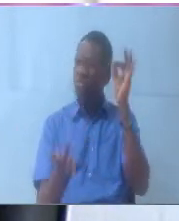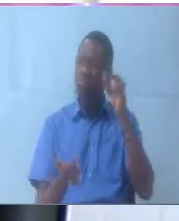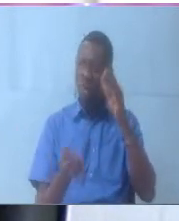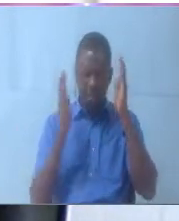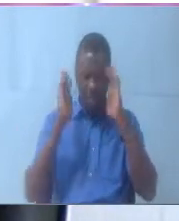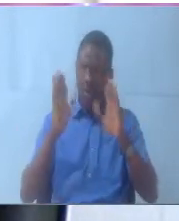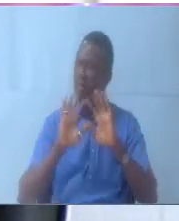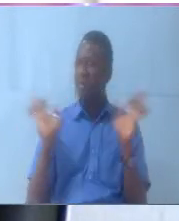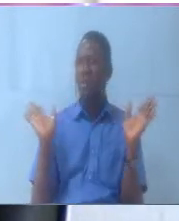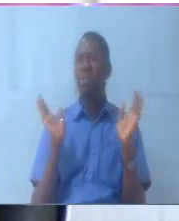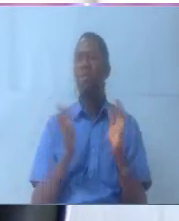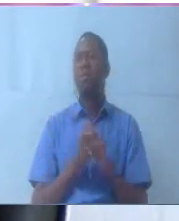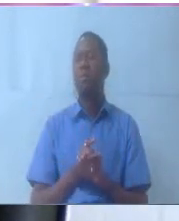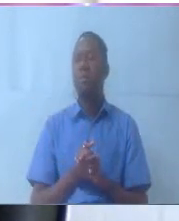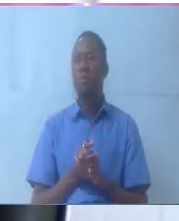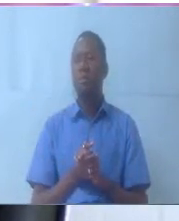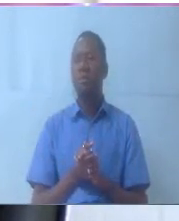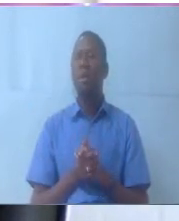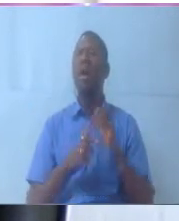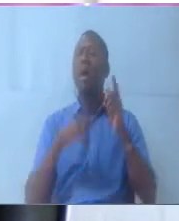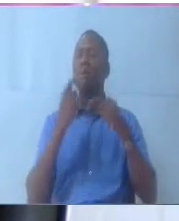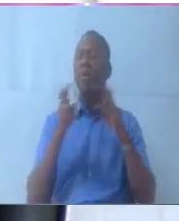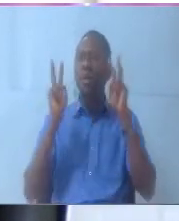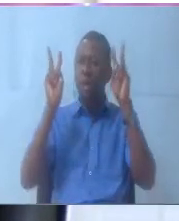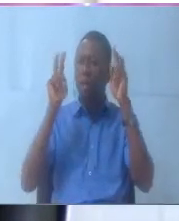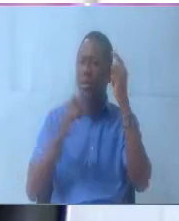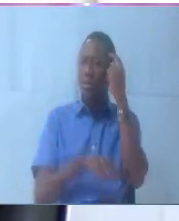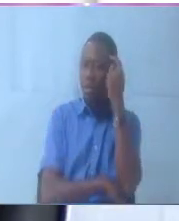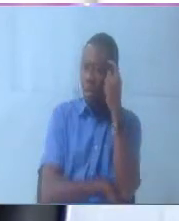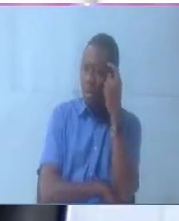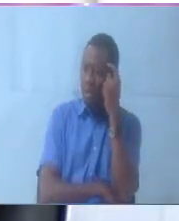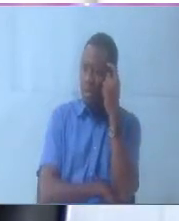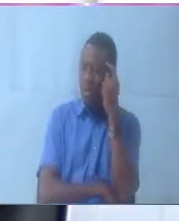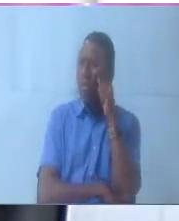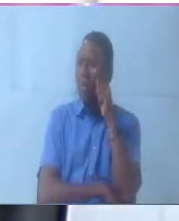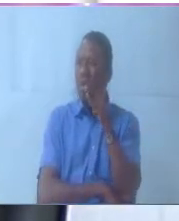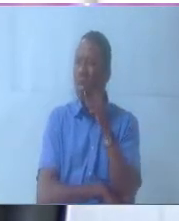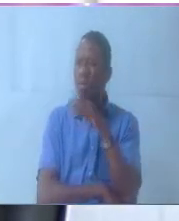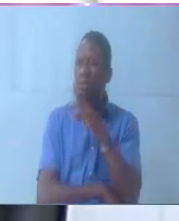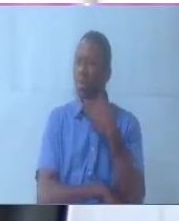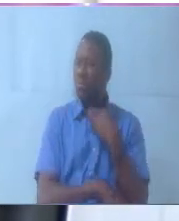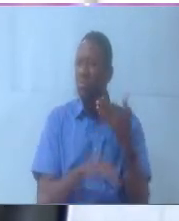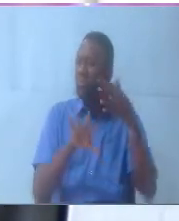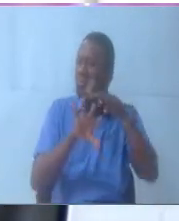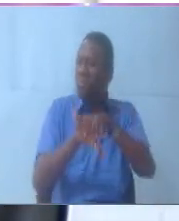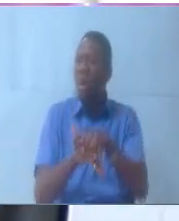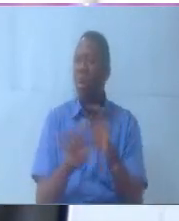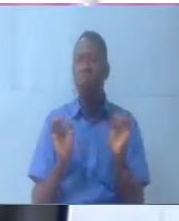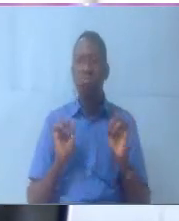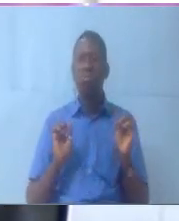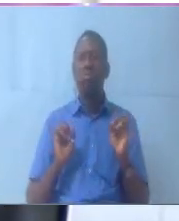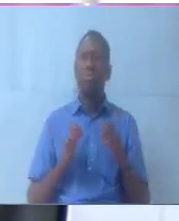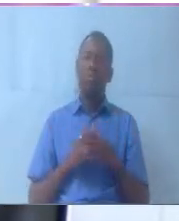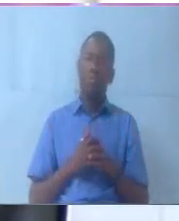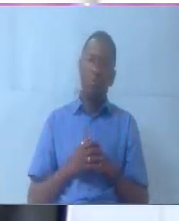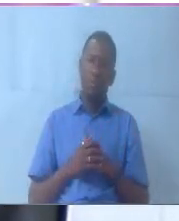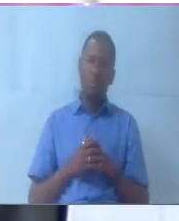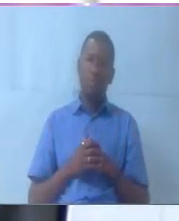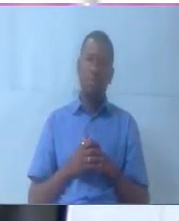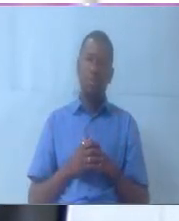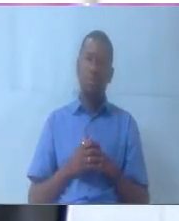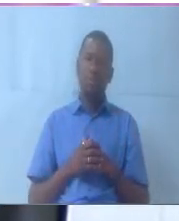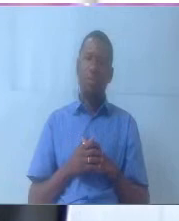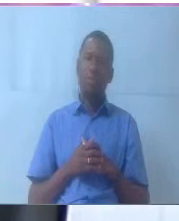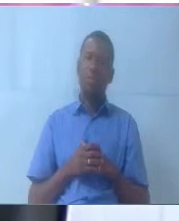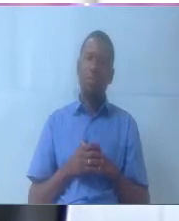lunglu menula. And he came to realize that that is not, he didn't interfere. So